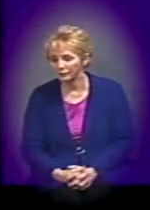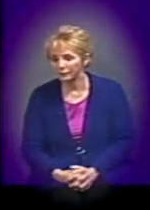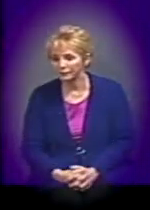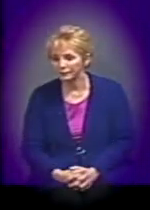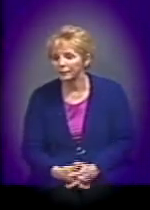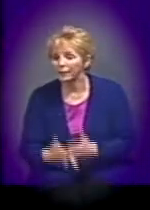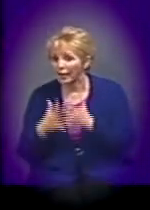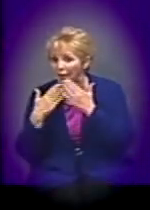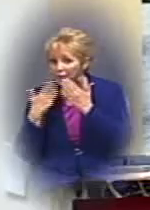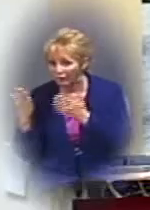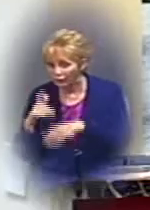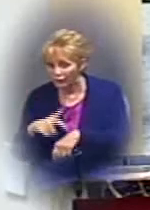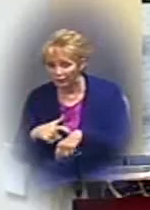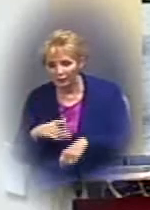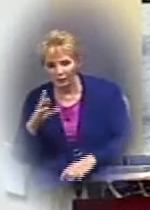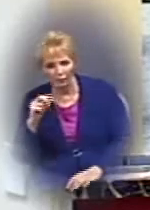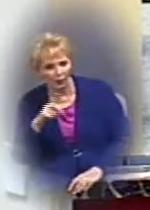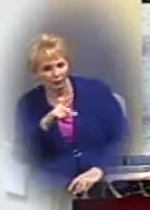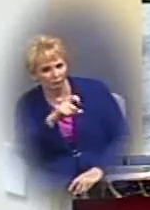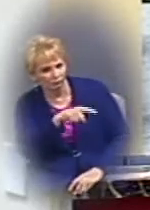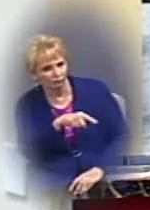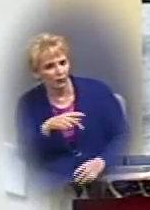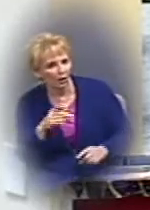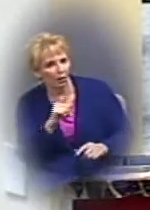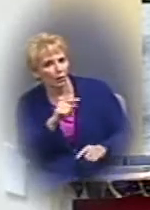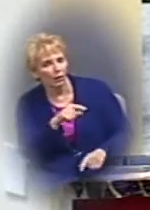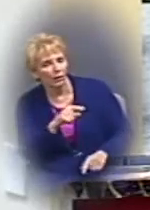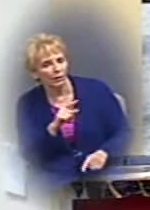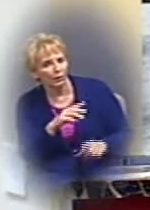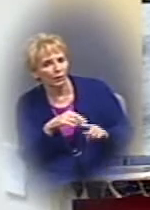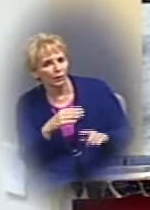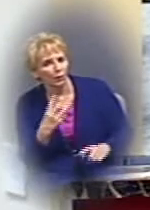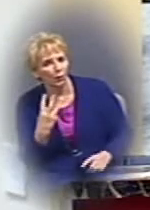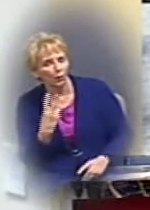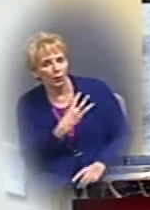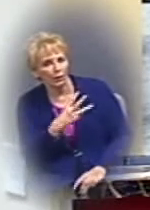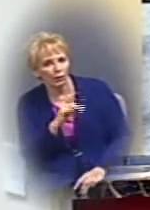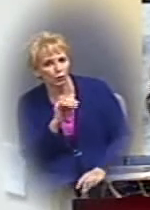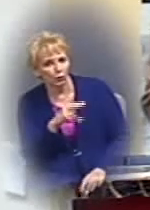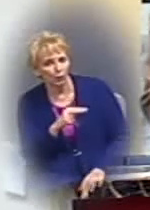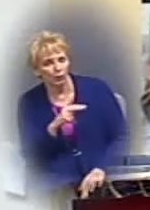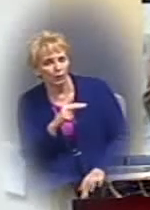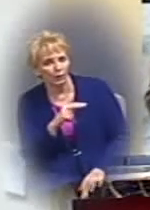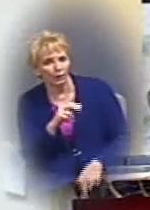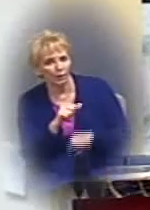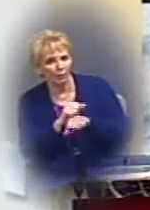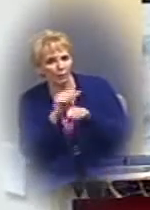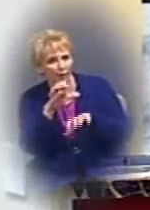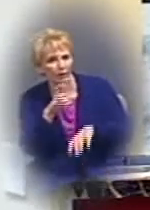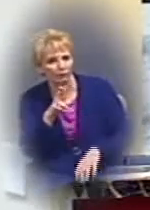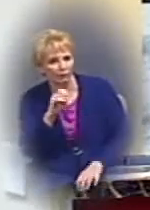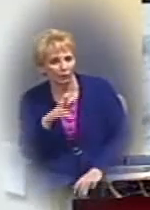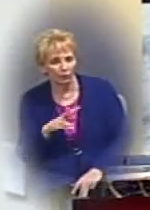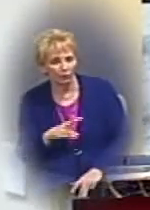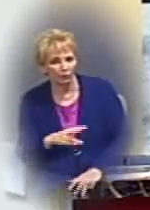Thank you for your time. Brad, tell us a little bit about where you are with the West Union, I guess you call it Mountain View.